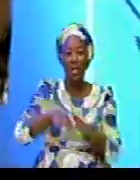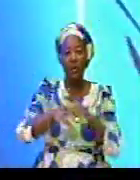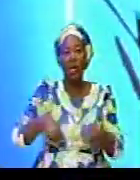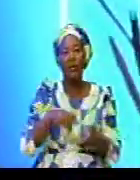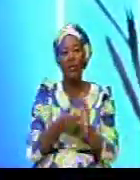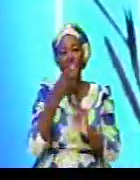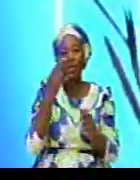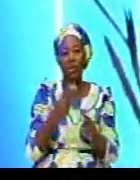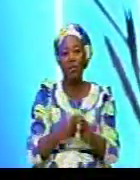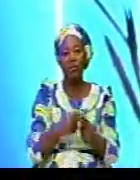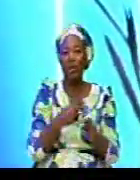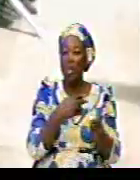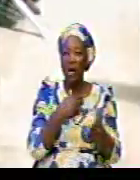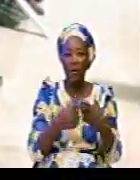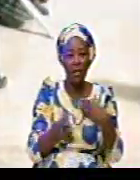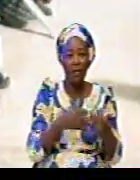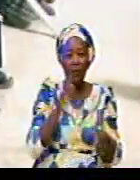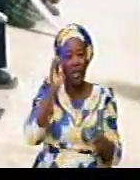tonight, it will not come late.